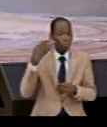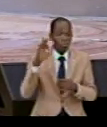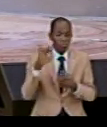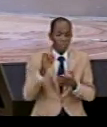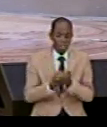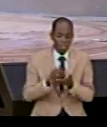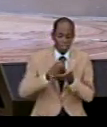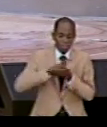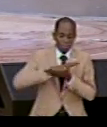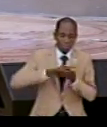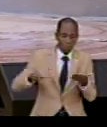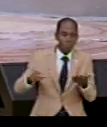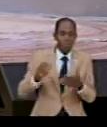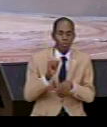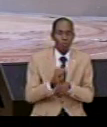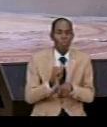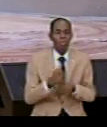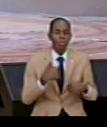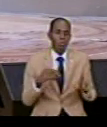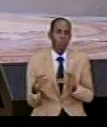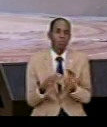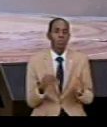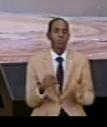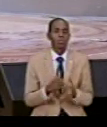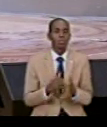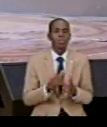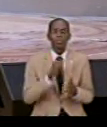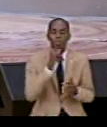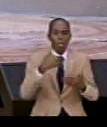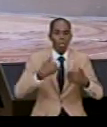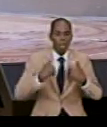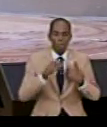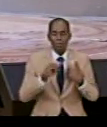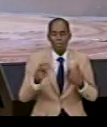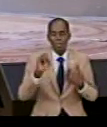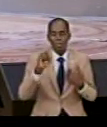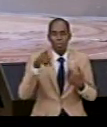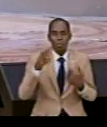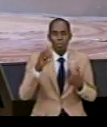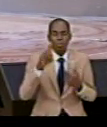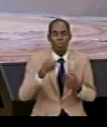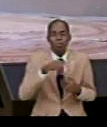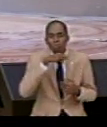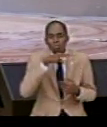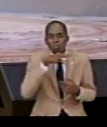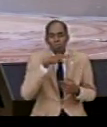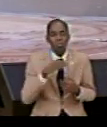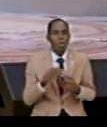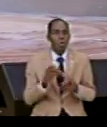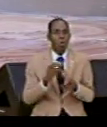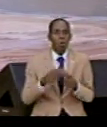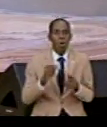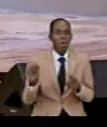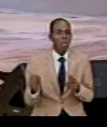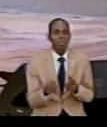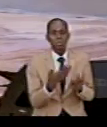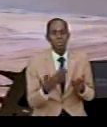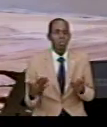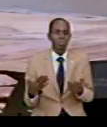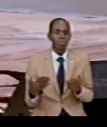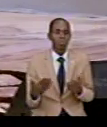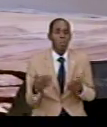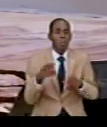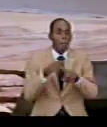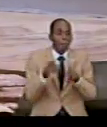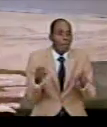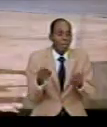cleansing will do. Not having spot or wrinkle or any such thing, but that